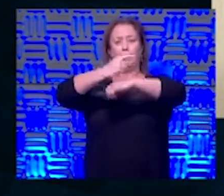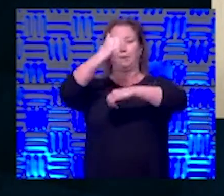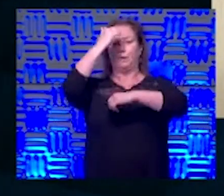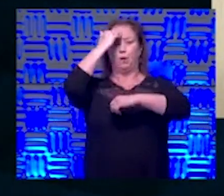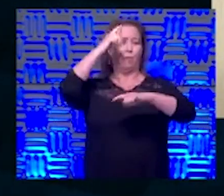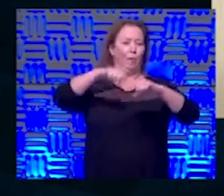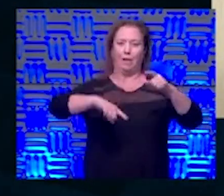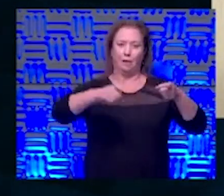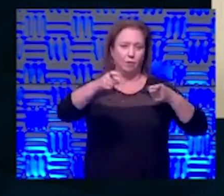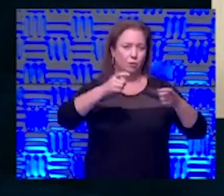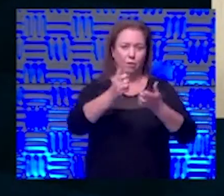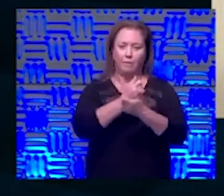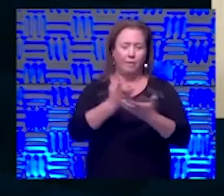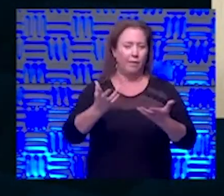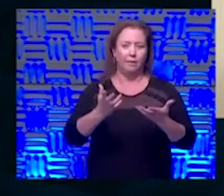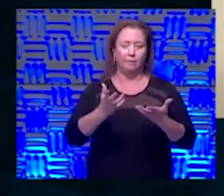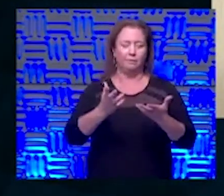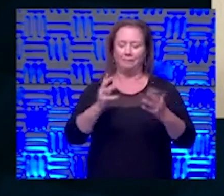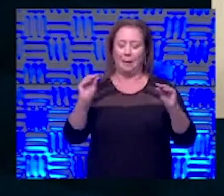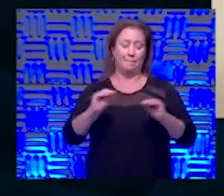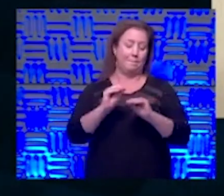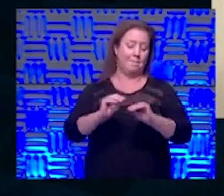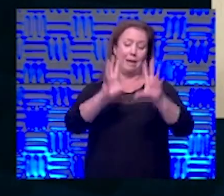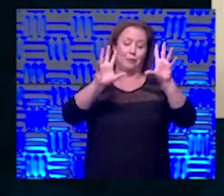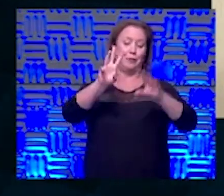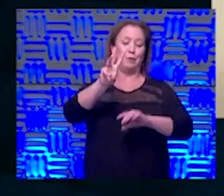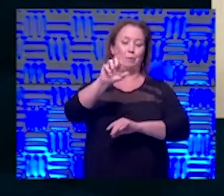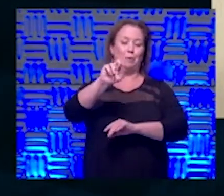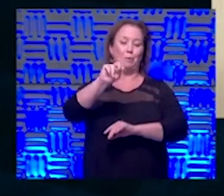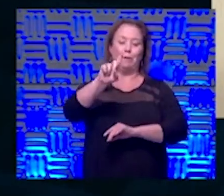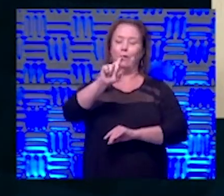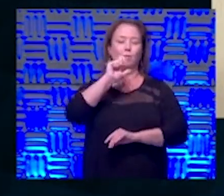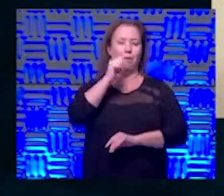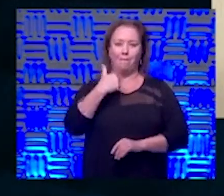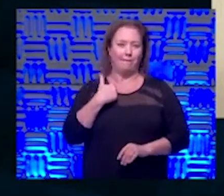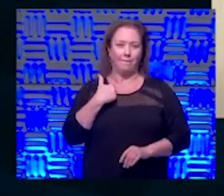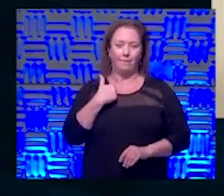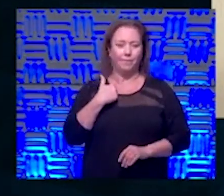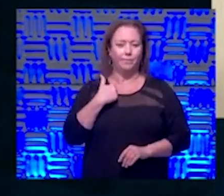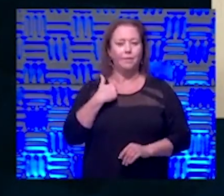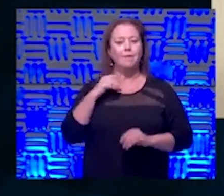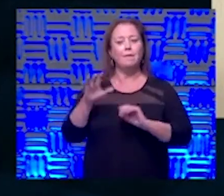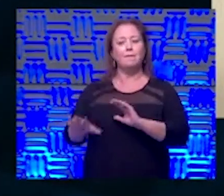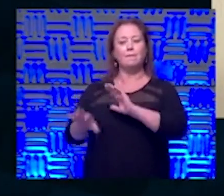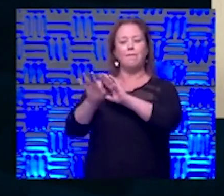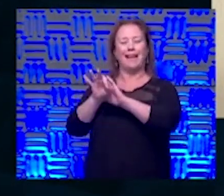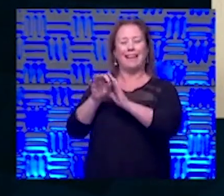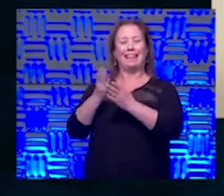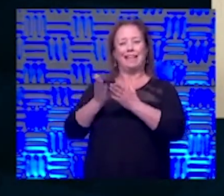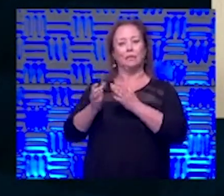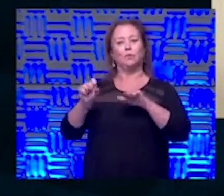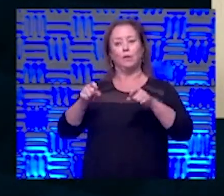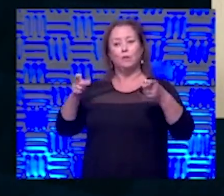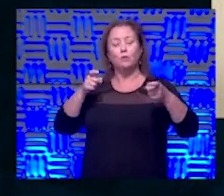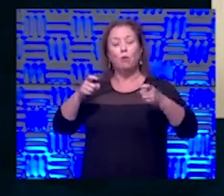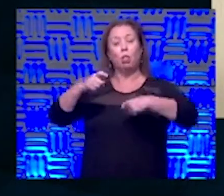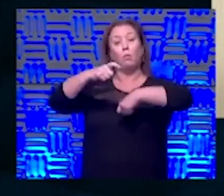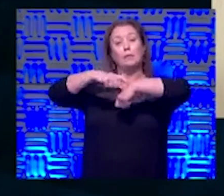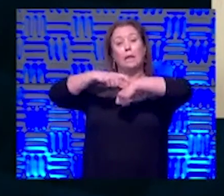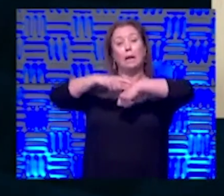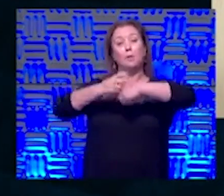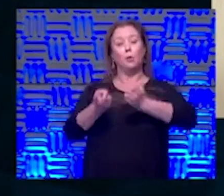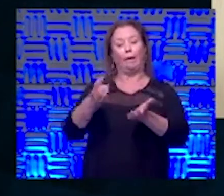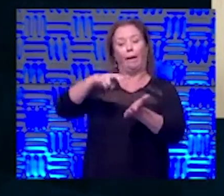control everything, we don't have that magic wand, but finding ways in our day that we have control over. So what time you wake up, what you eat